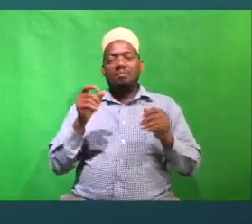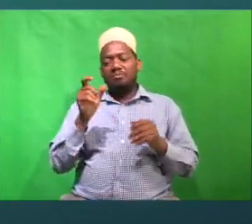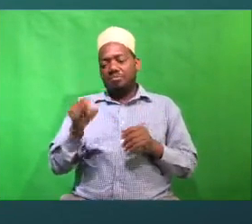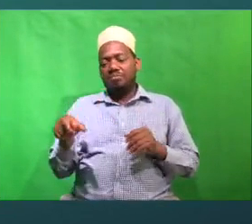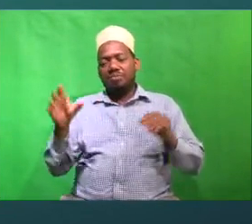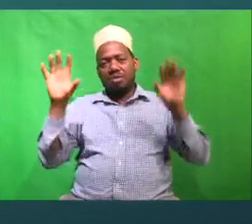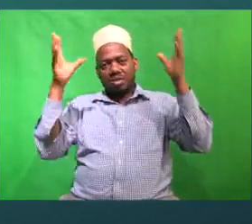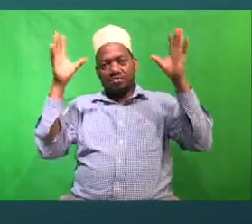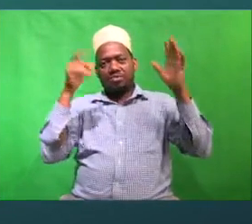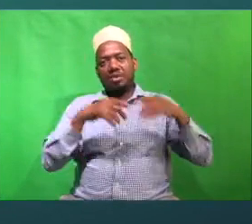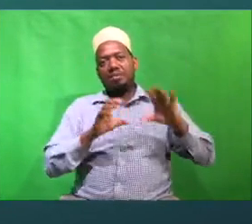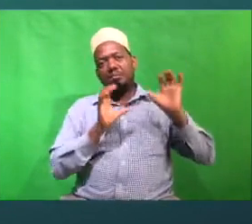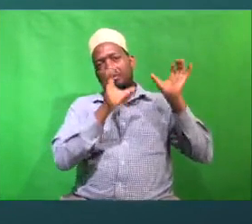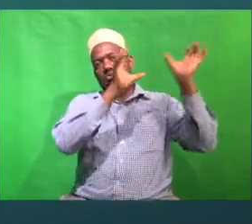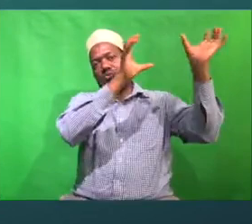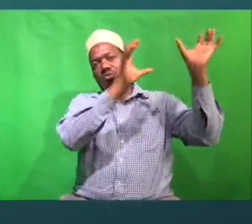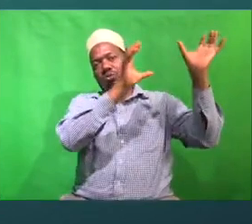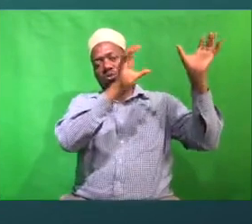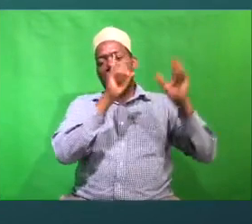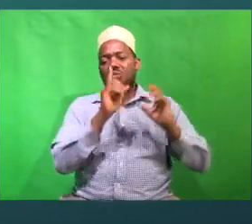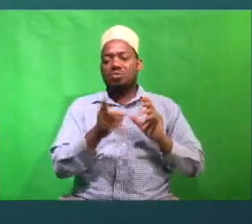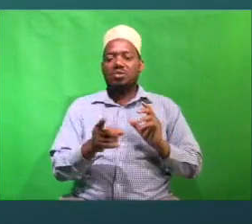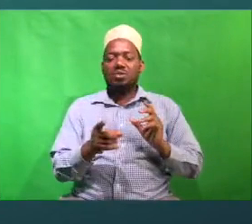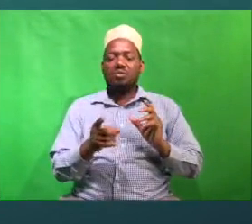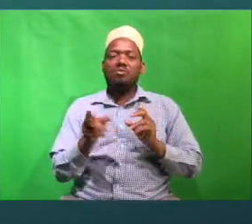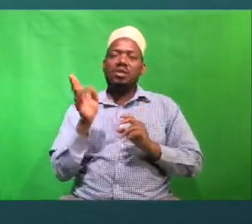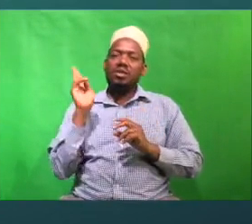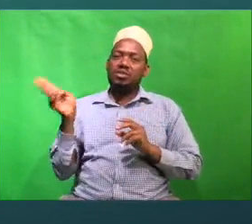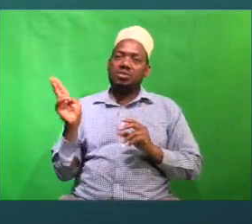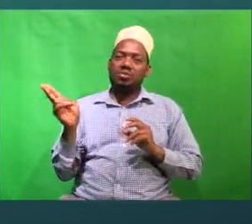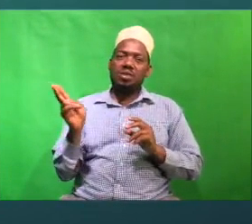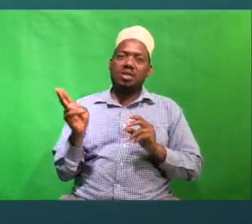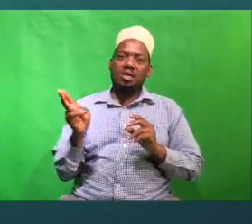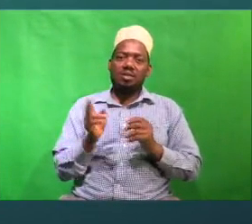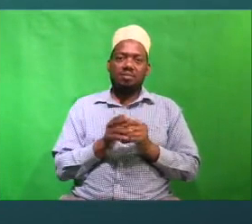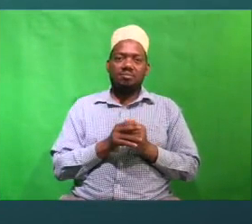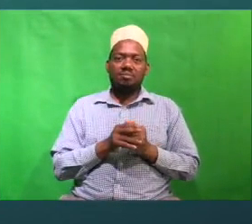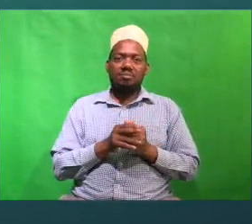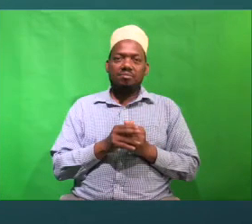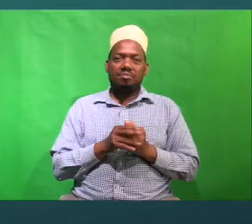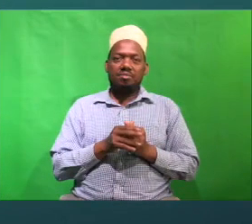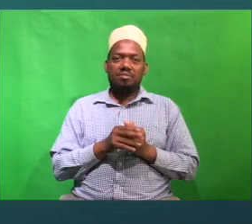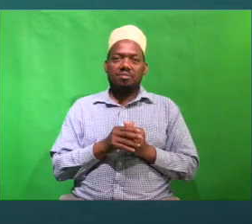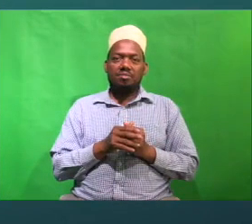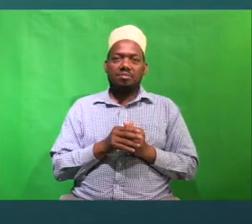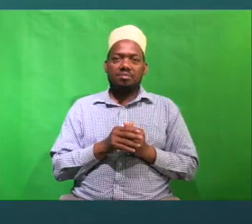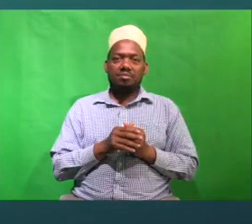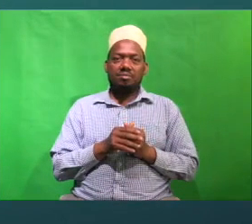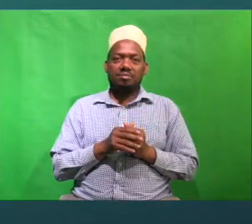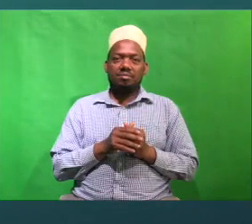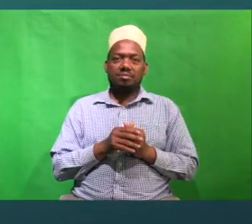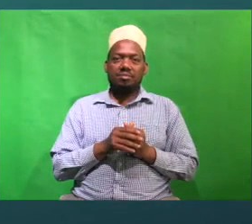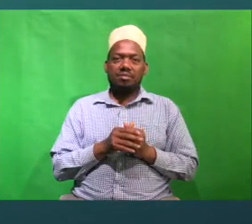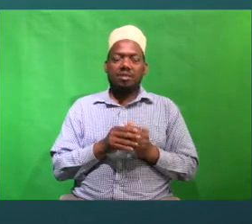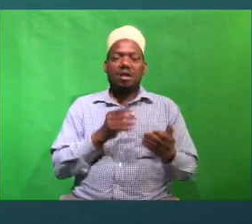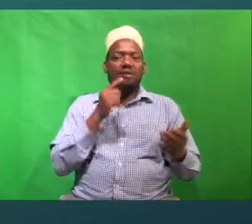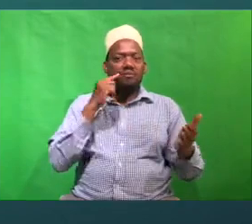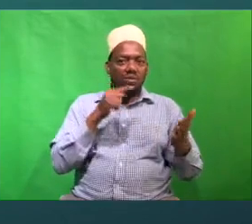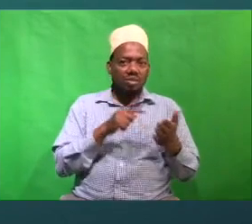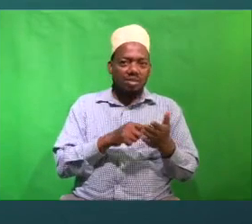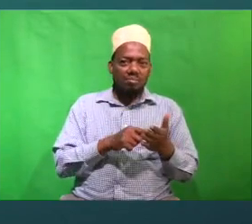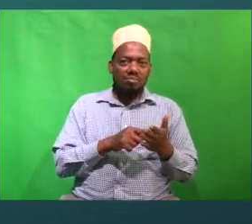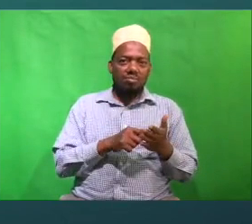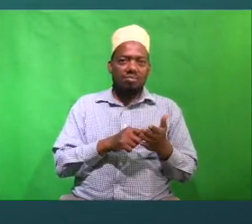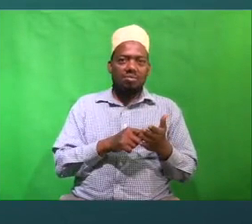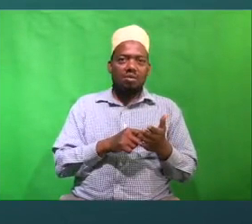live in Makunduchi because there is historical backgrounds, and they live in Nungu, the historical background. For